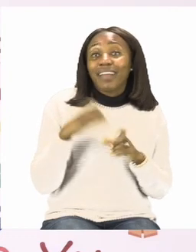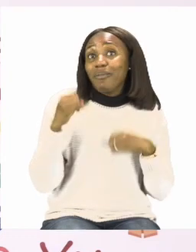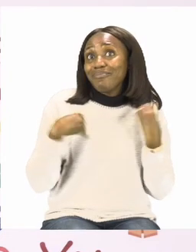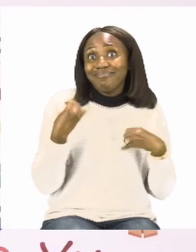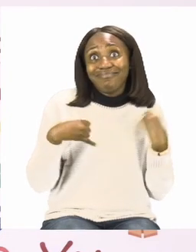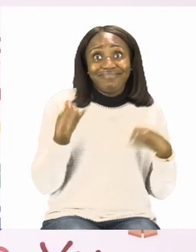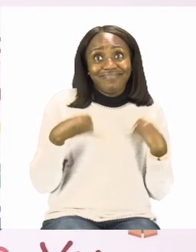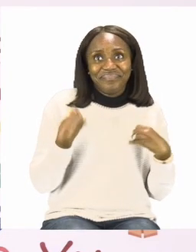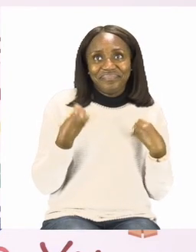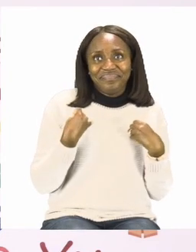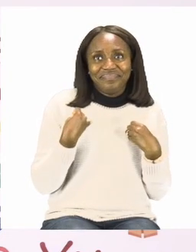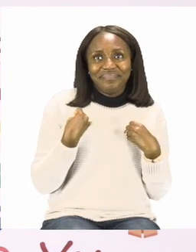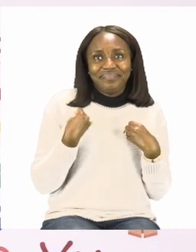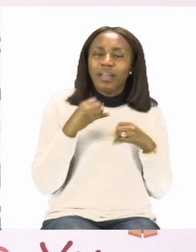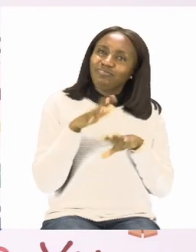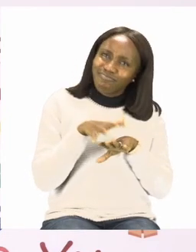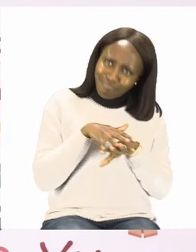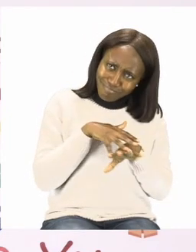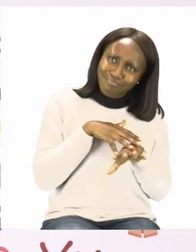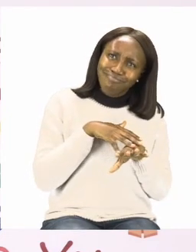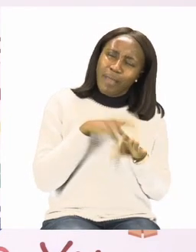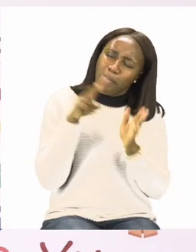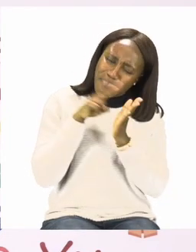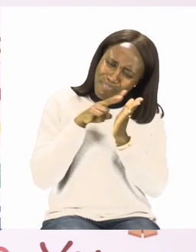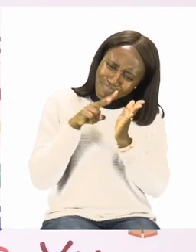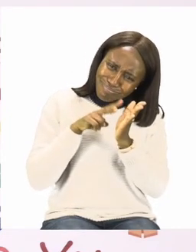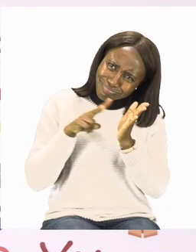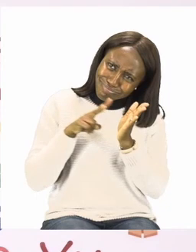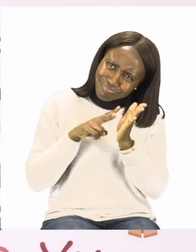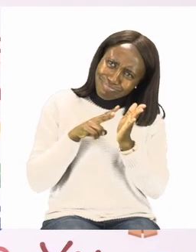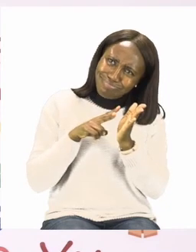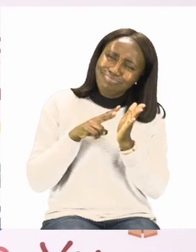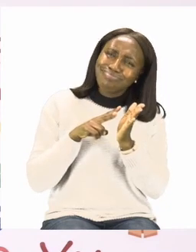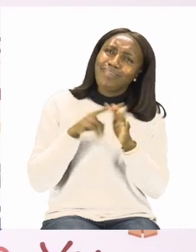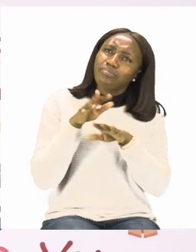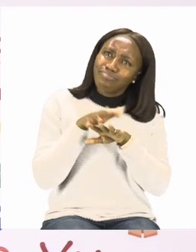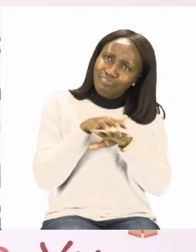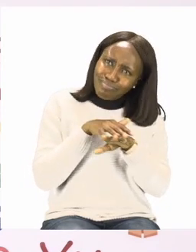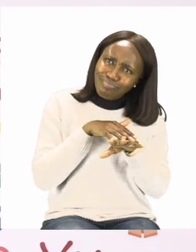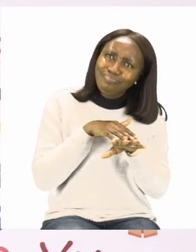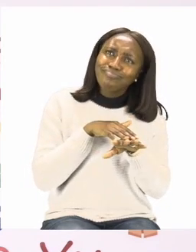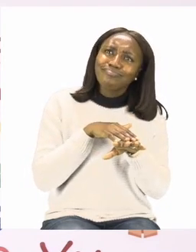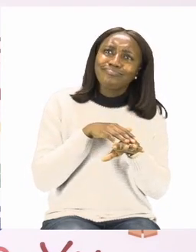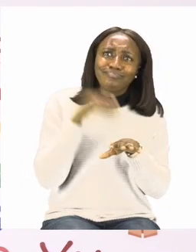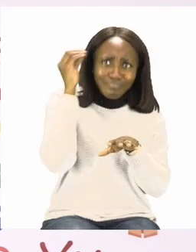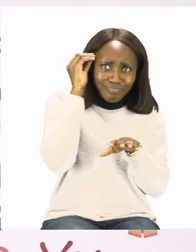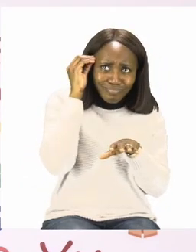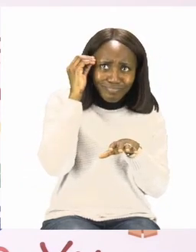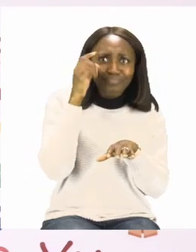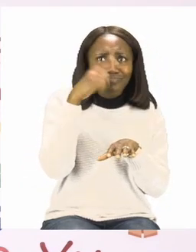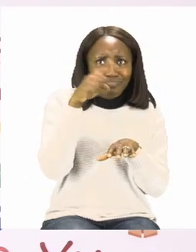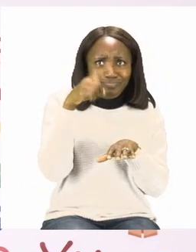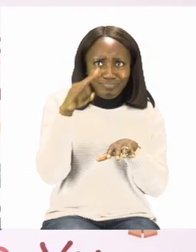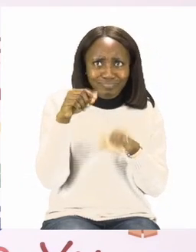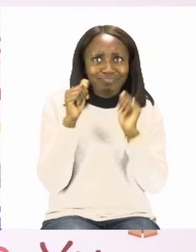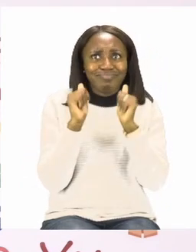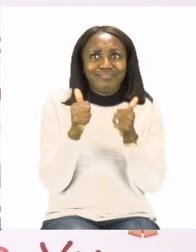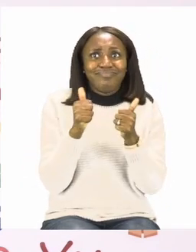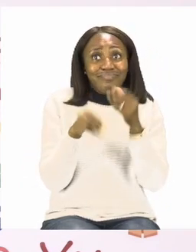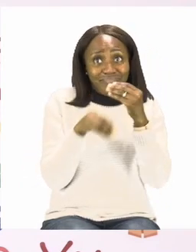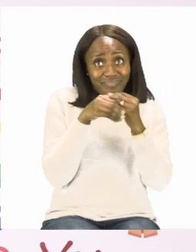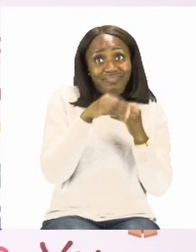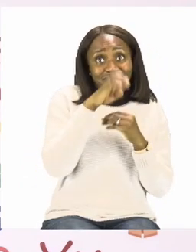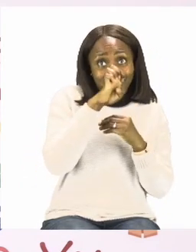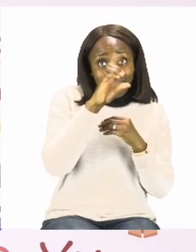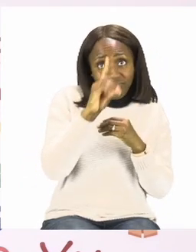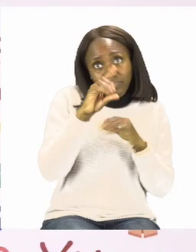and girls. Take your time, read the words out loud so that you know what to do. Adding a ed or